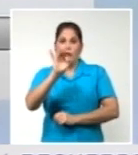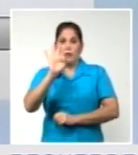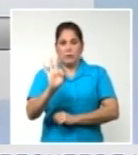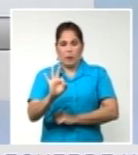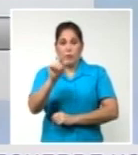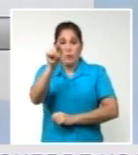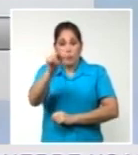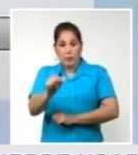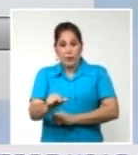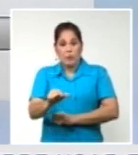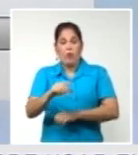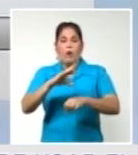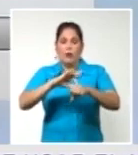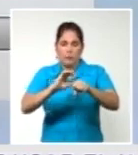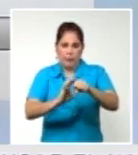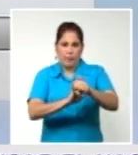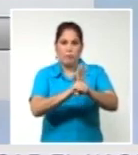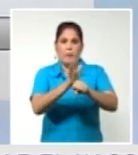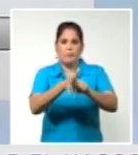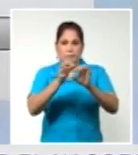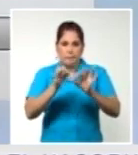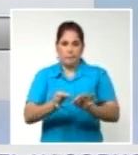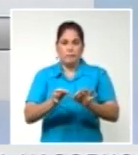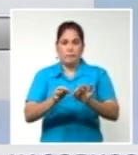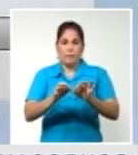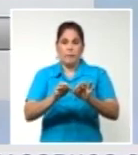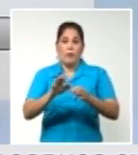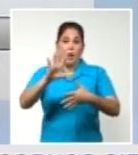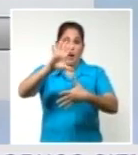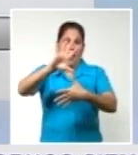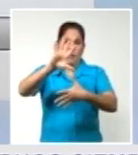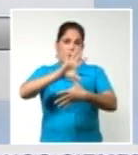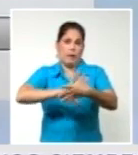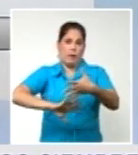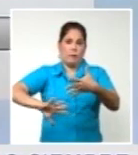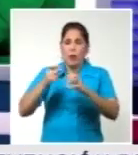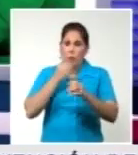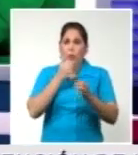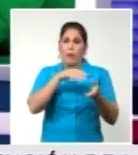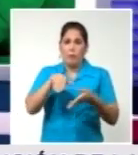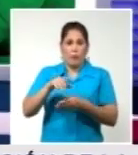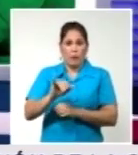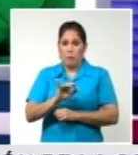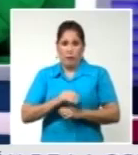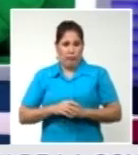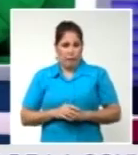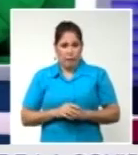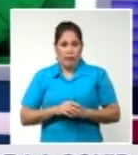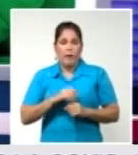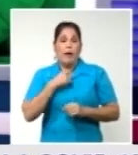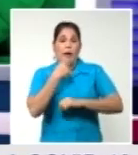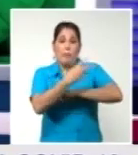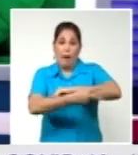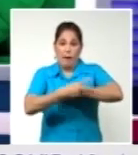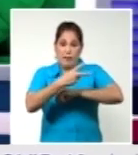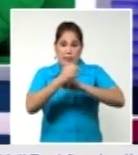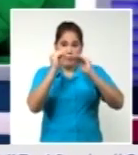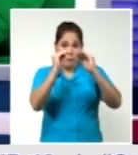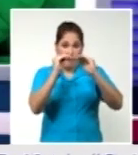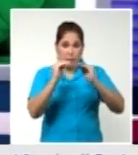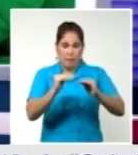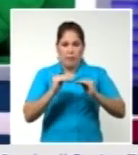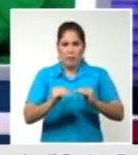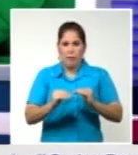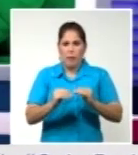617,762, and a mortality rate of 3.21%. The United States continues to top the list